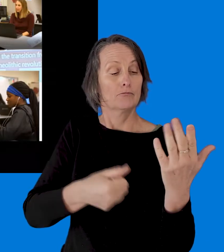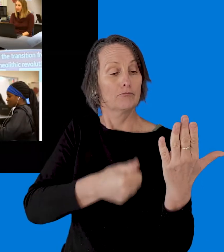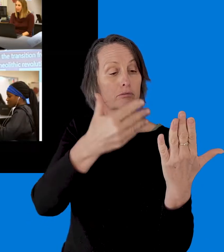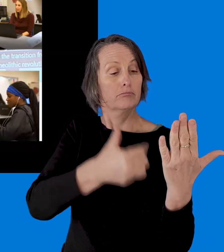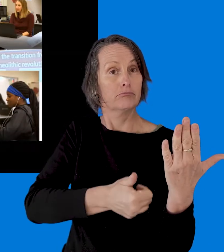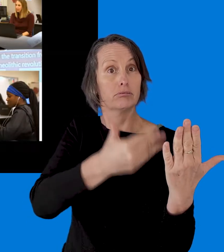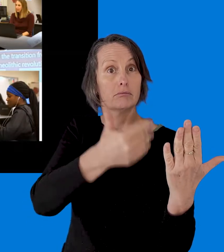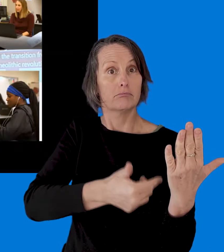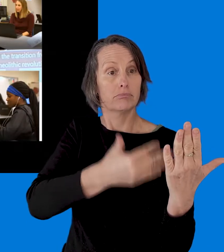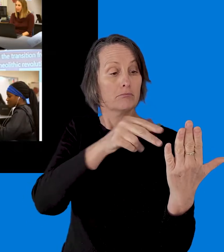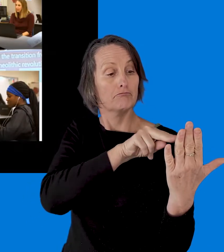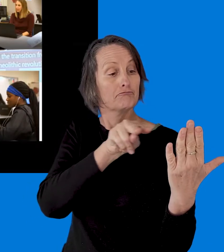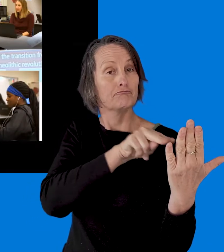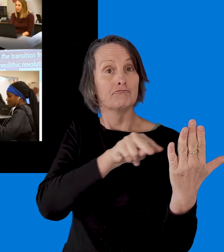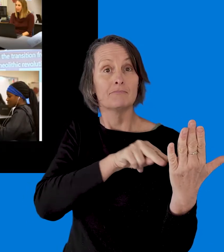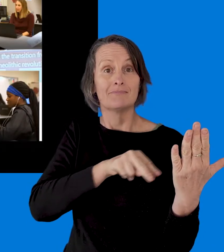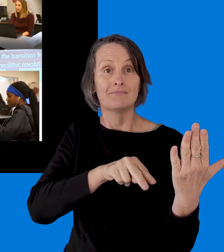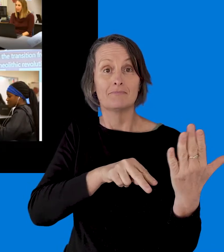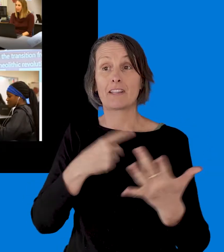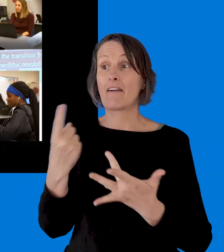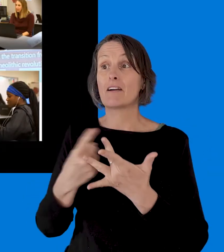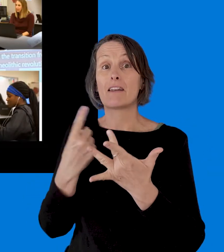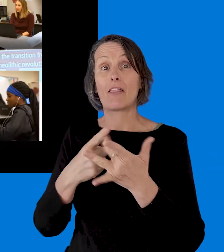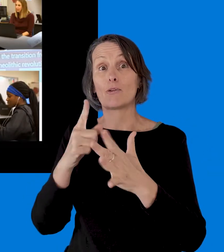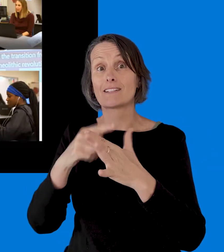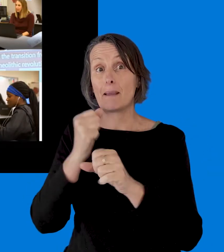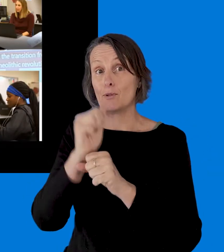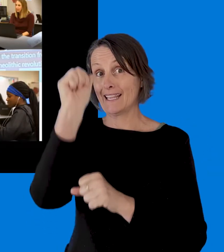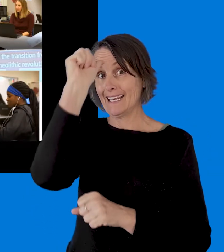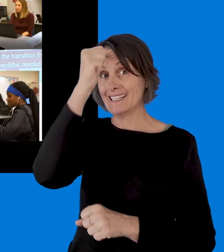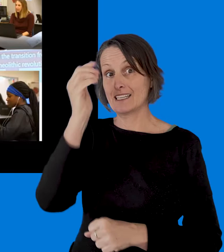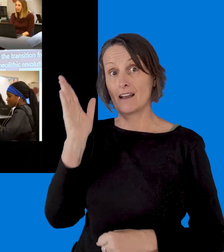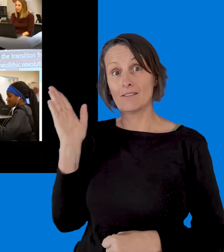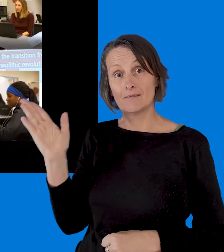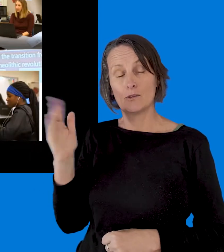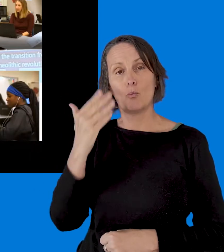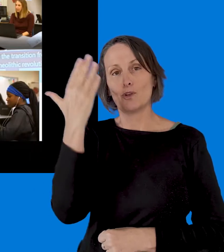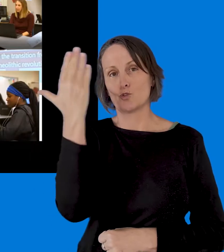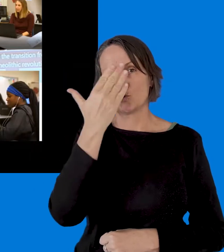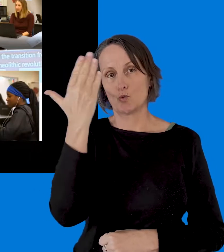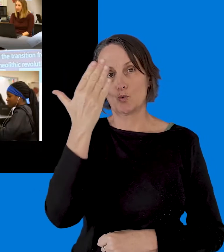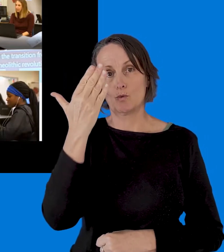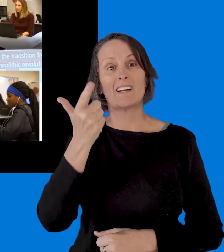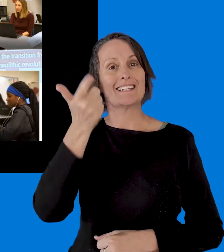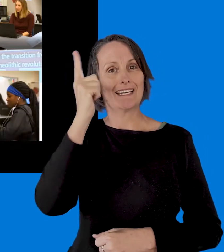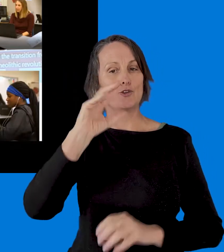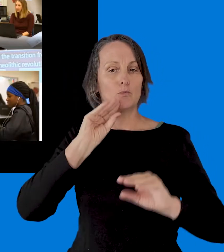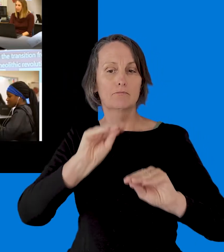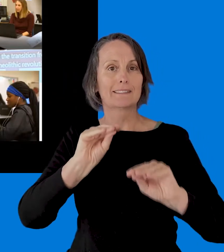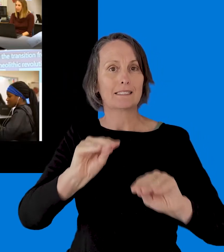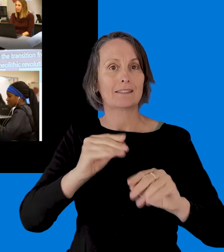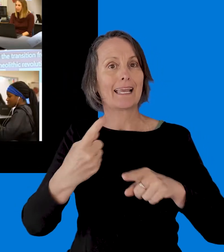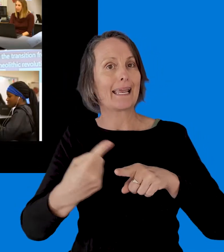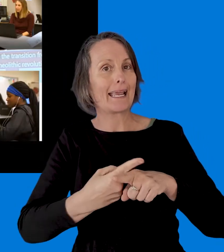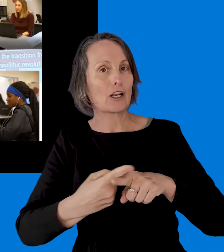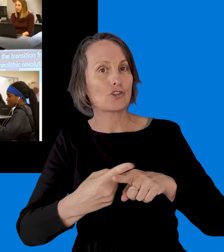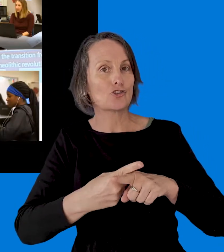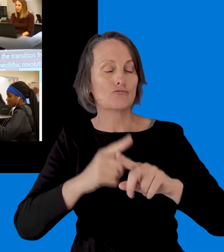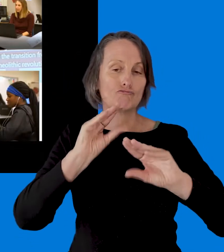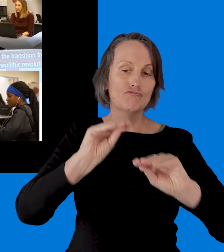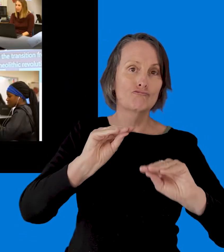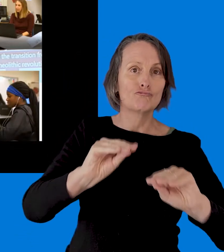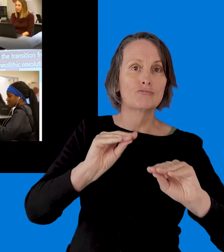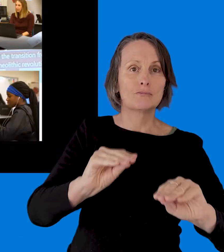English. But you will also see an example here. This is in India. This is a school that teaches primarily in